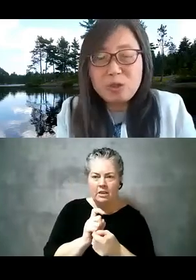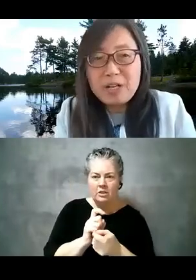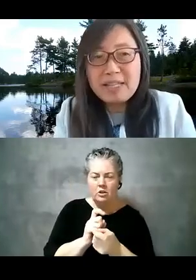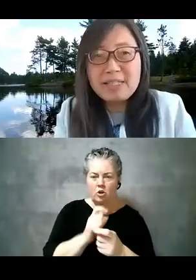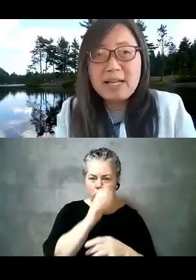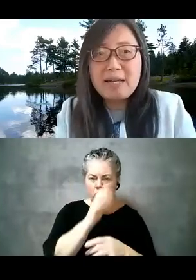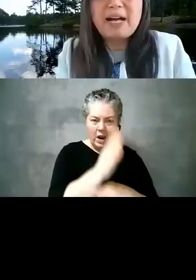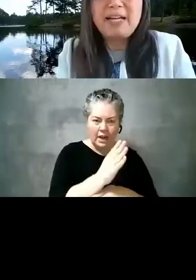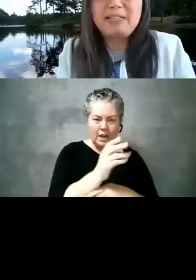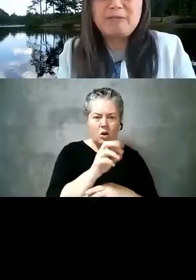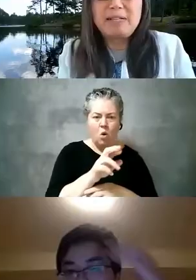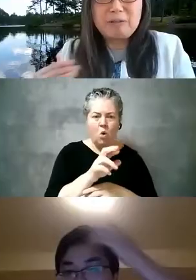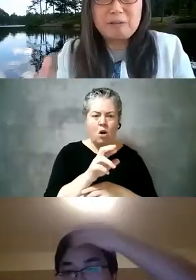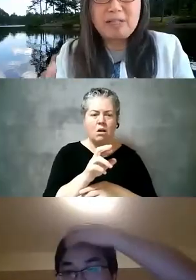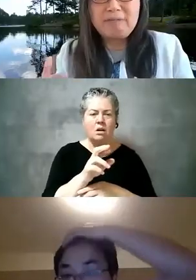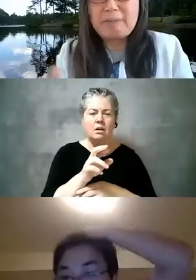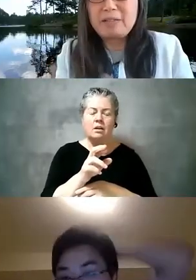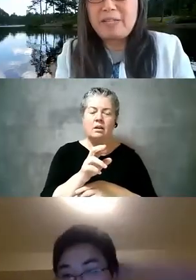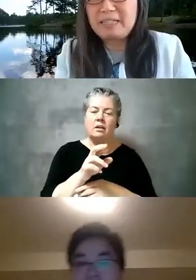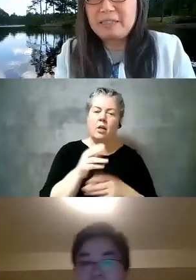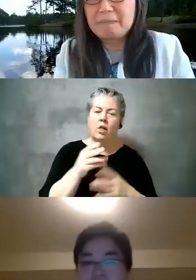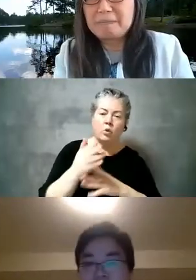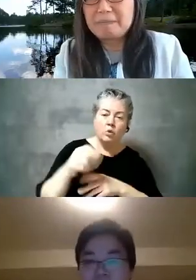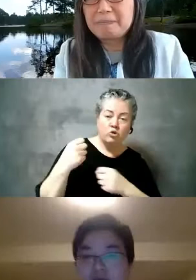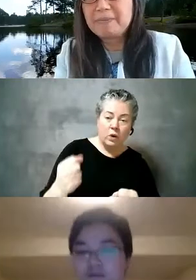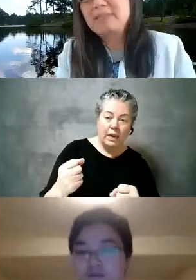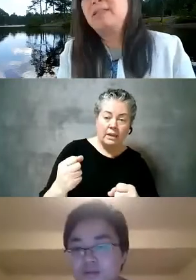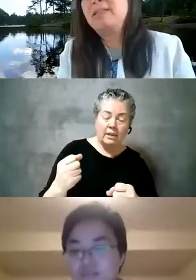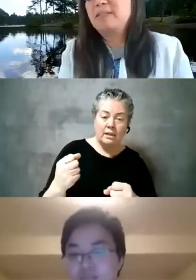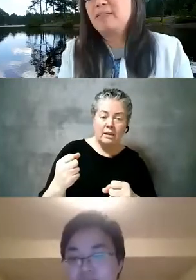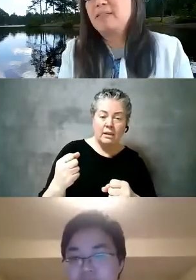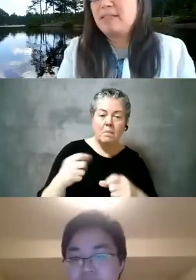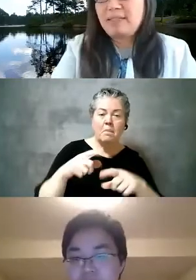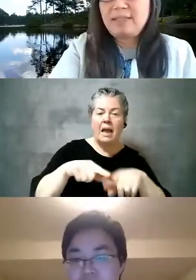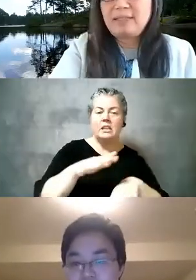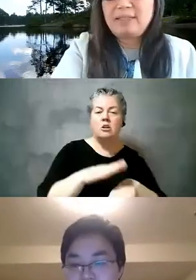in strength by different levels of a moderator.